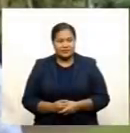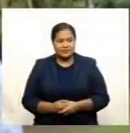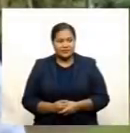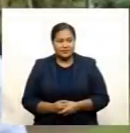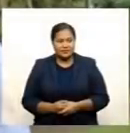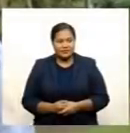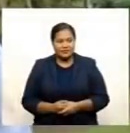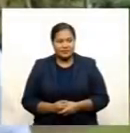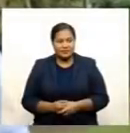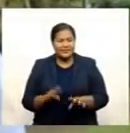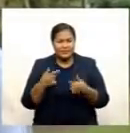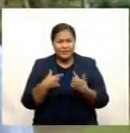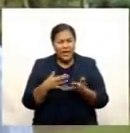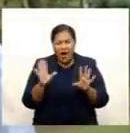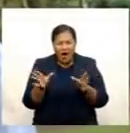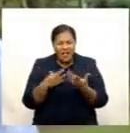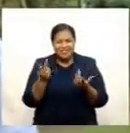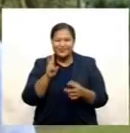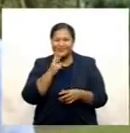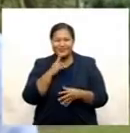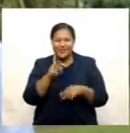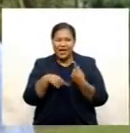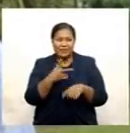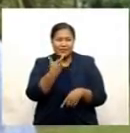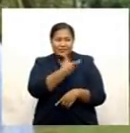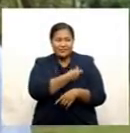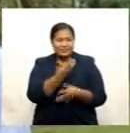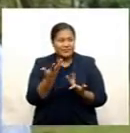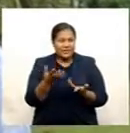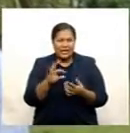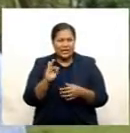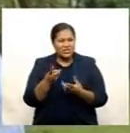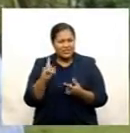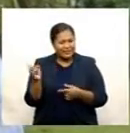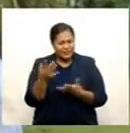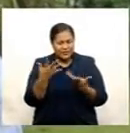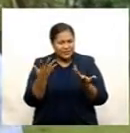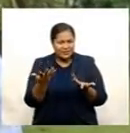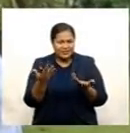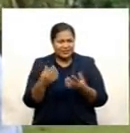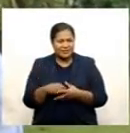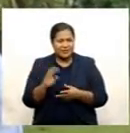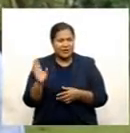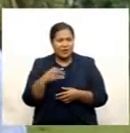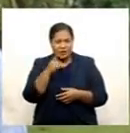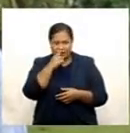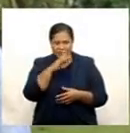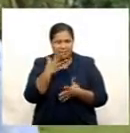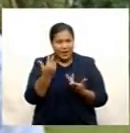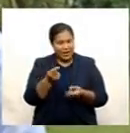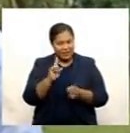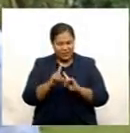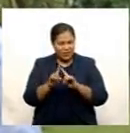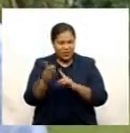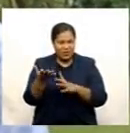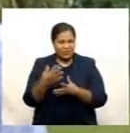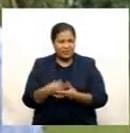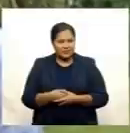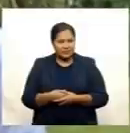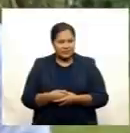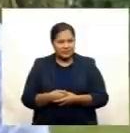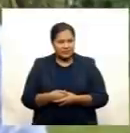All these people, these rumors about this vaccine thing have to just stop, and all these people who against this MOH thing have to